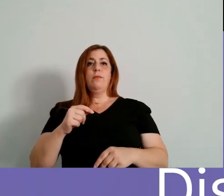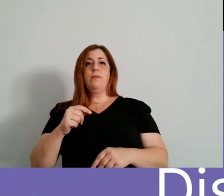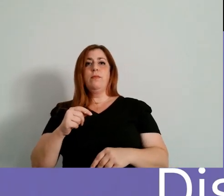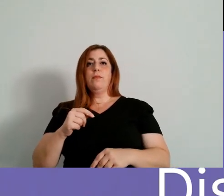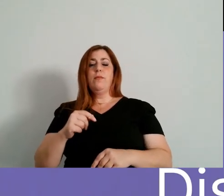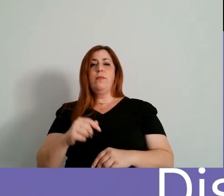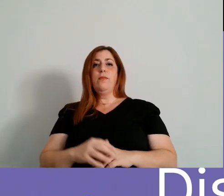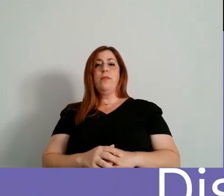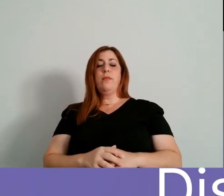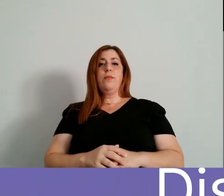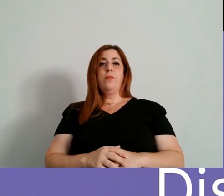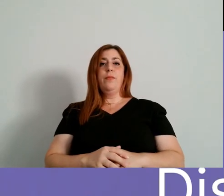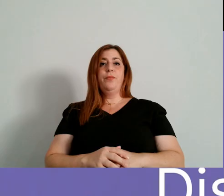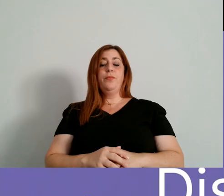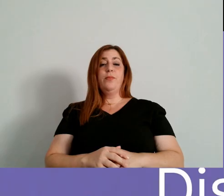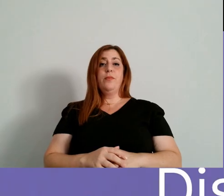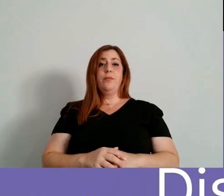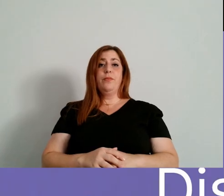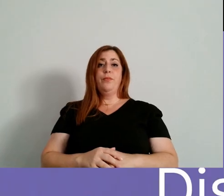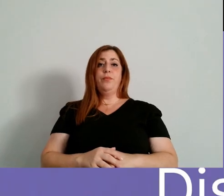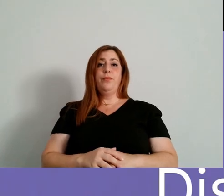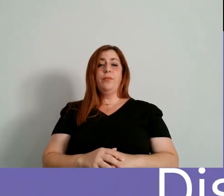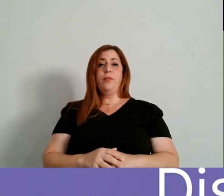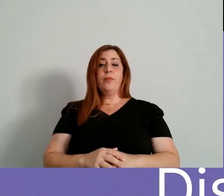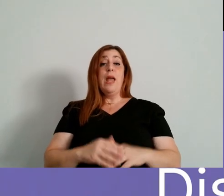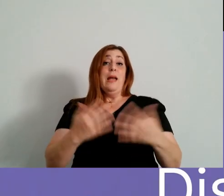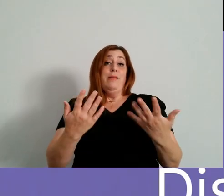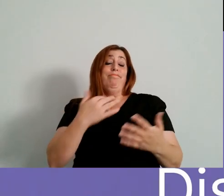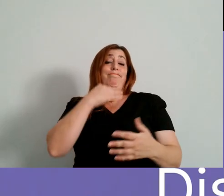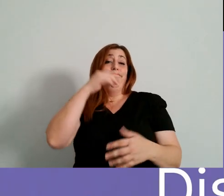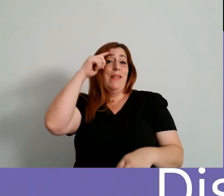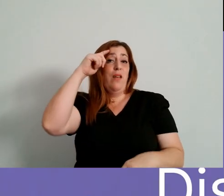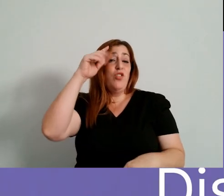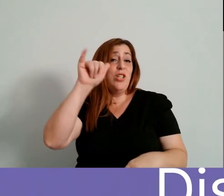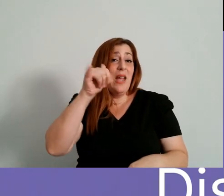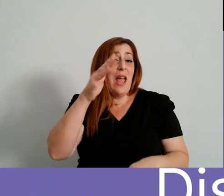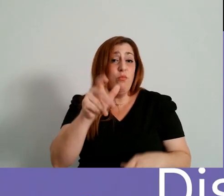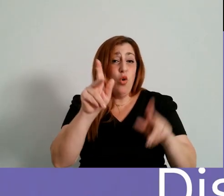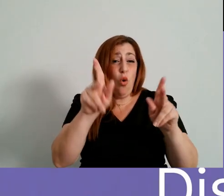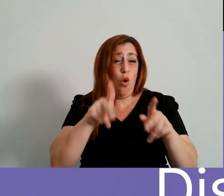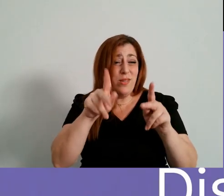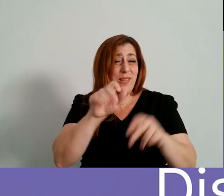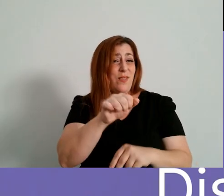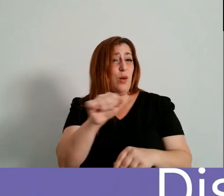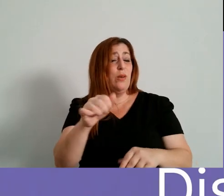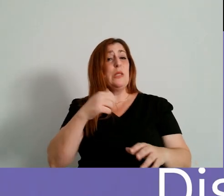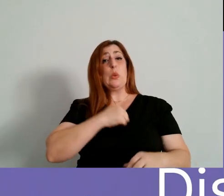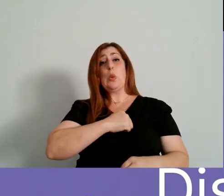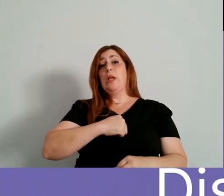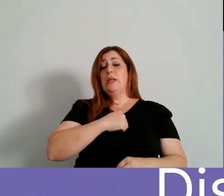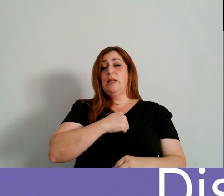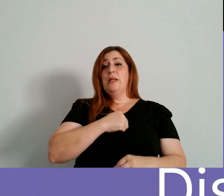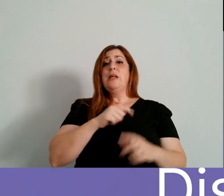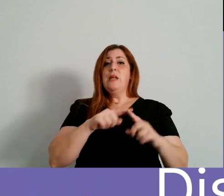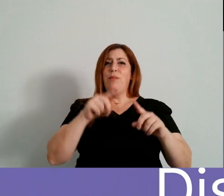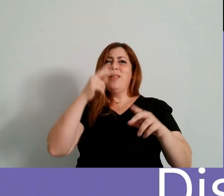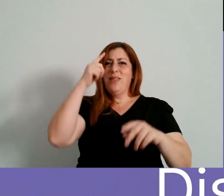be expanded on more, though there are quite frequently